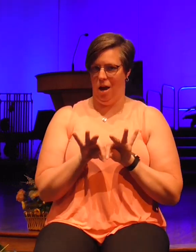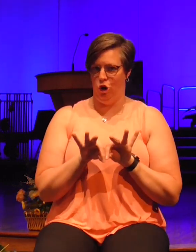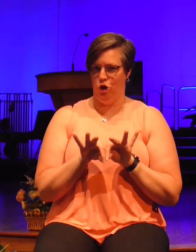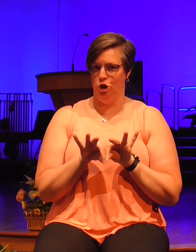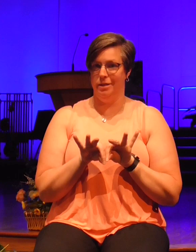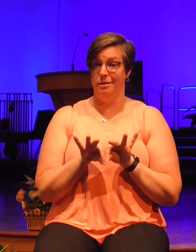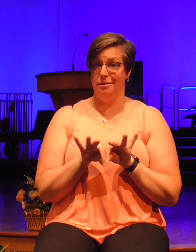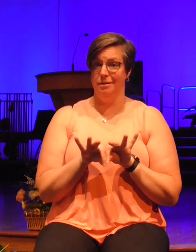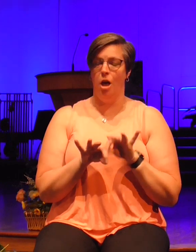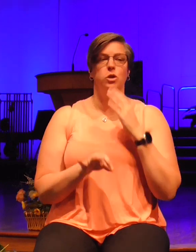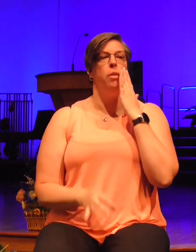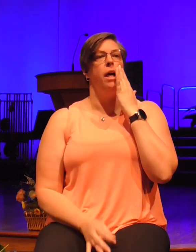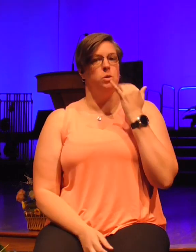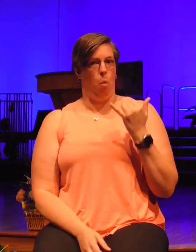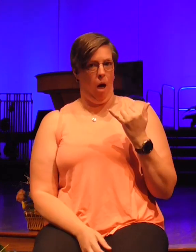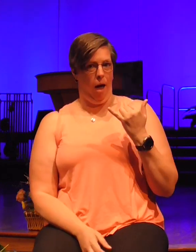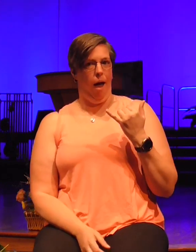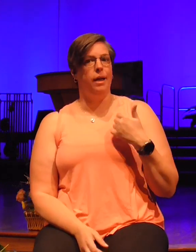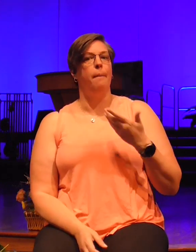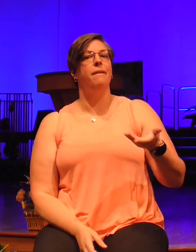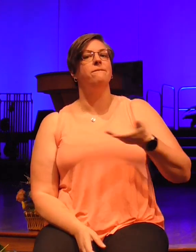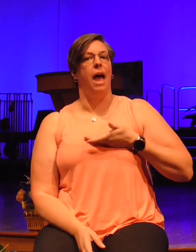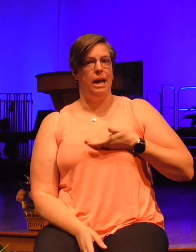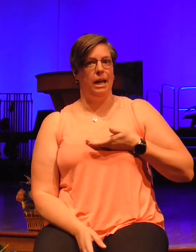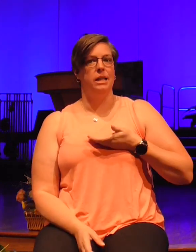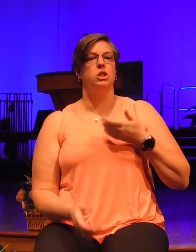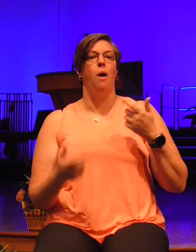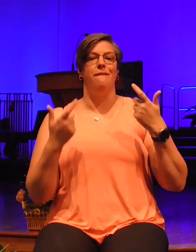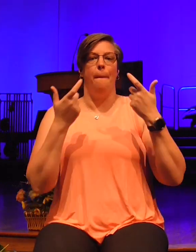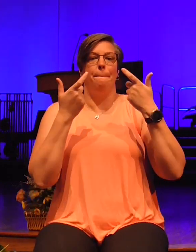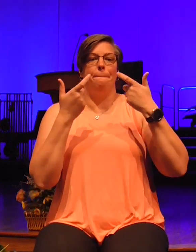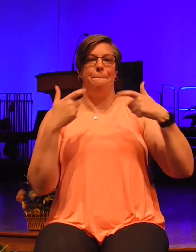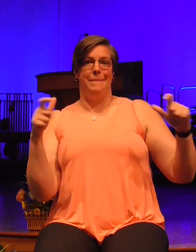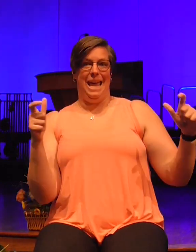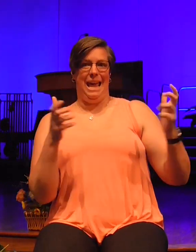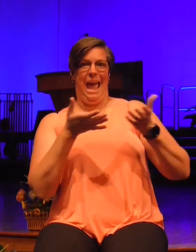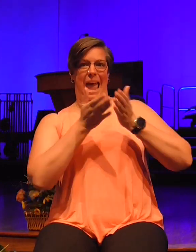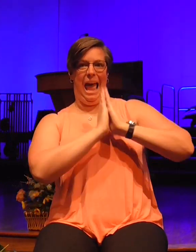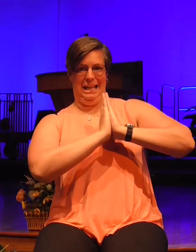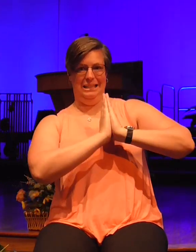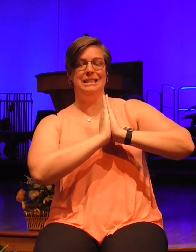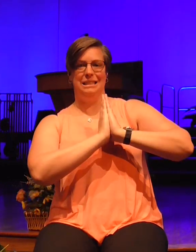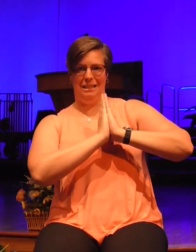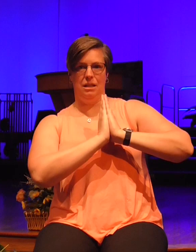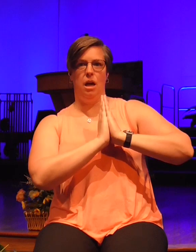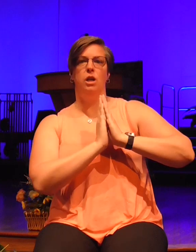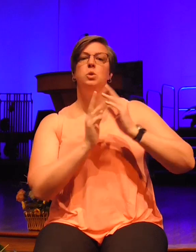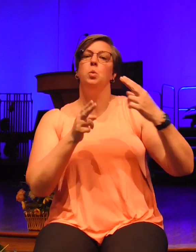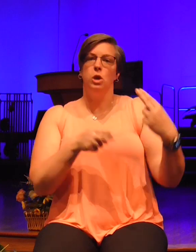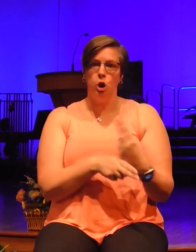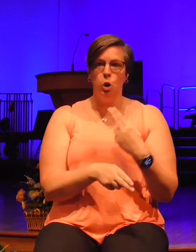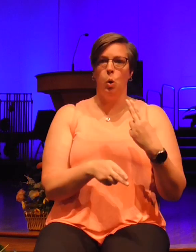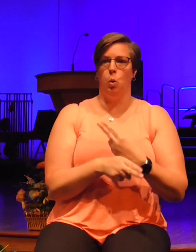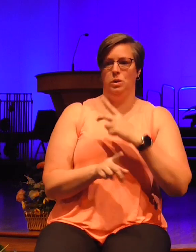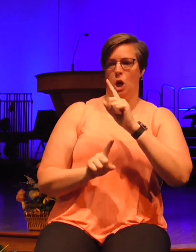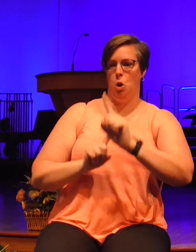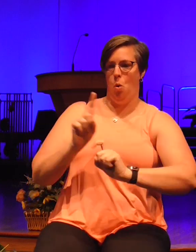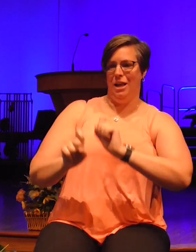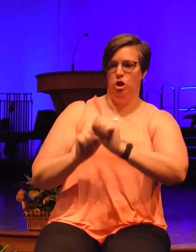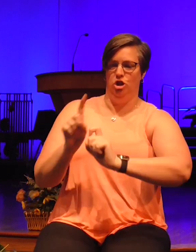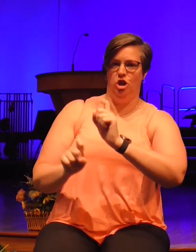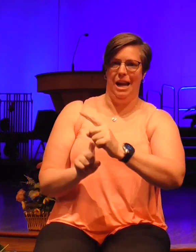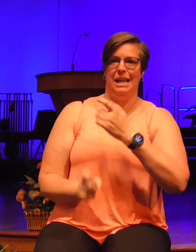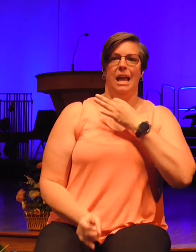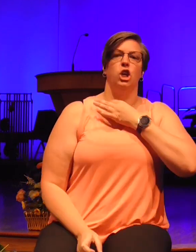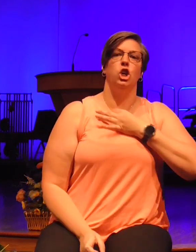That's why I'm inviting us to have a big ask, to use questioning and curiosity to lead us